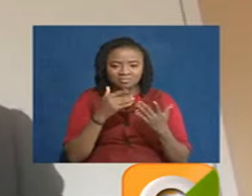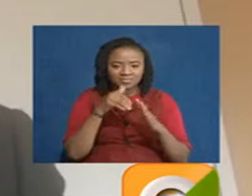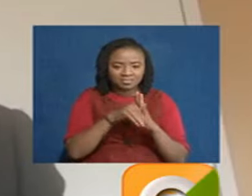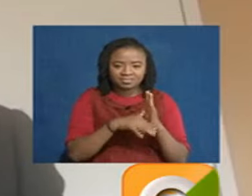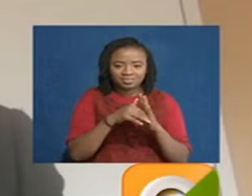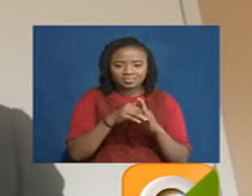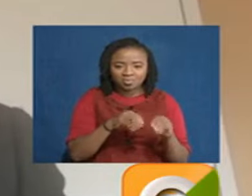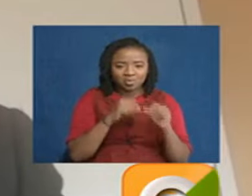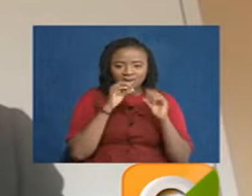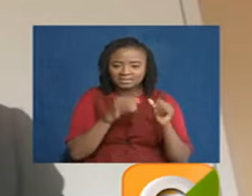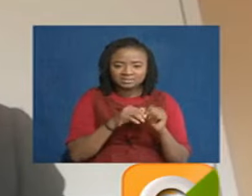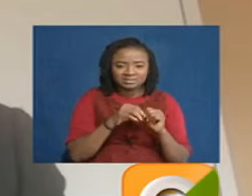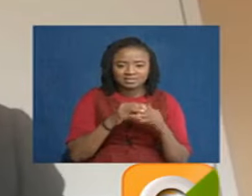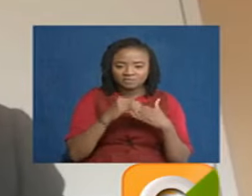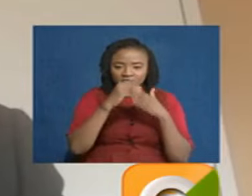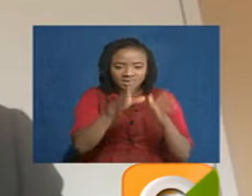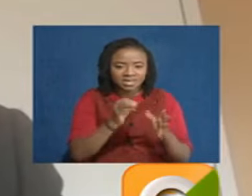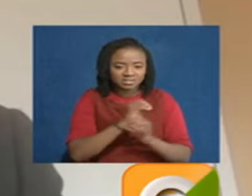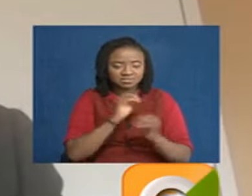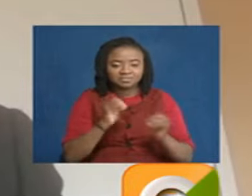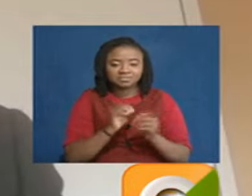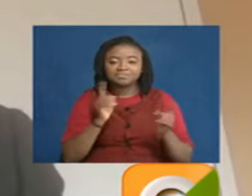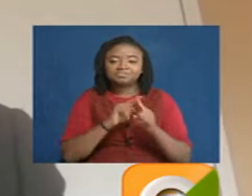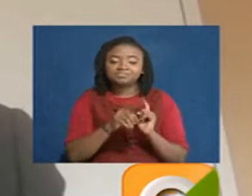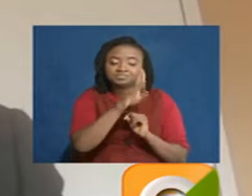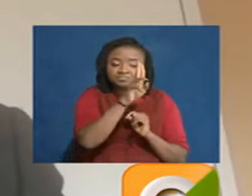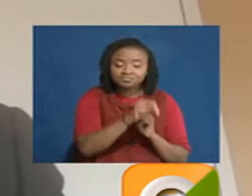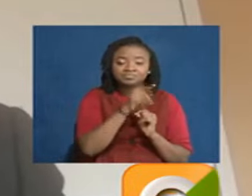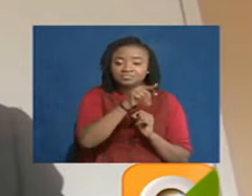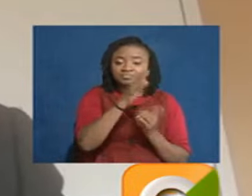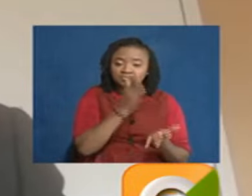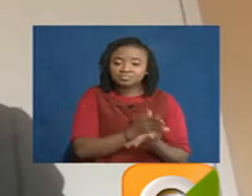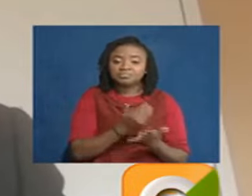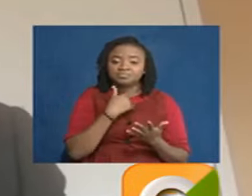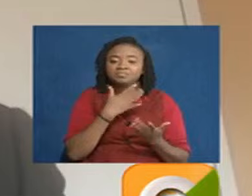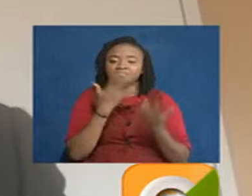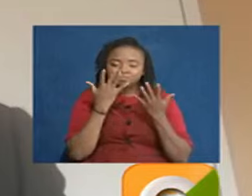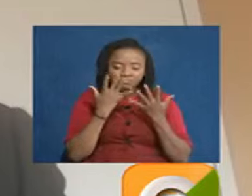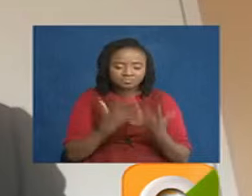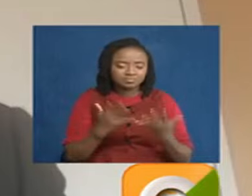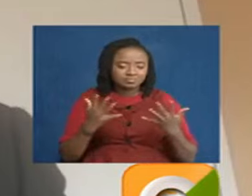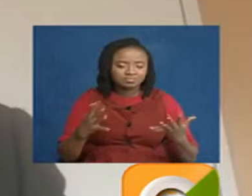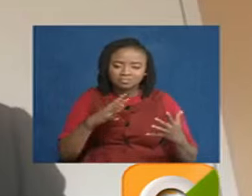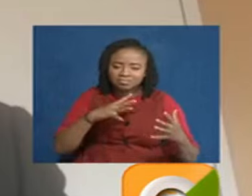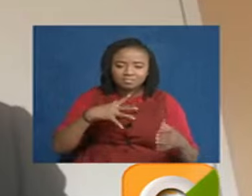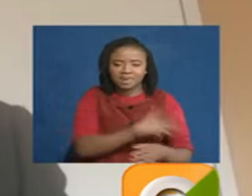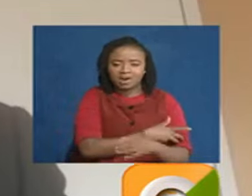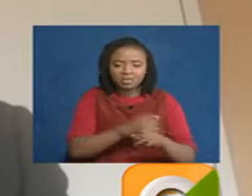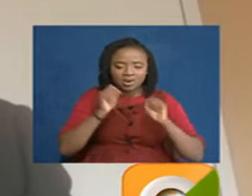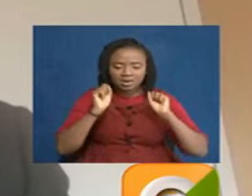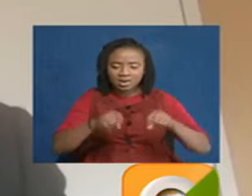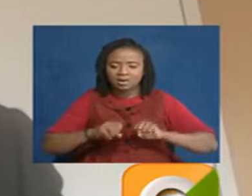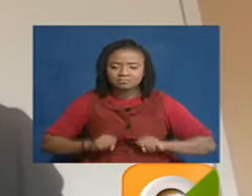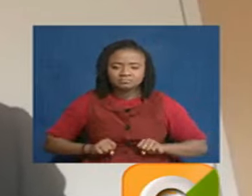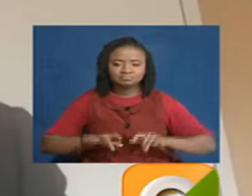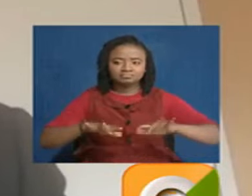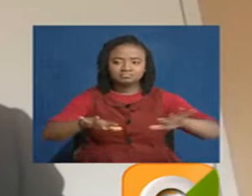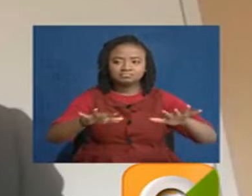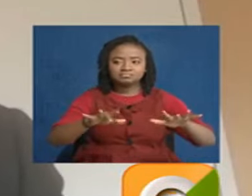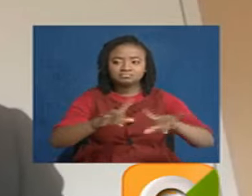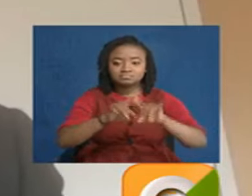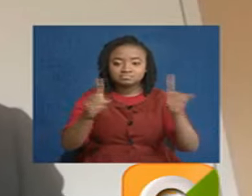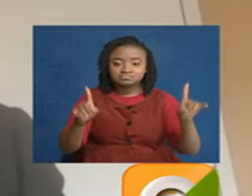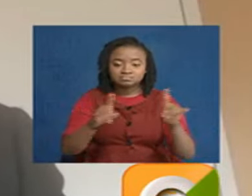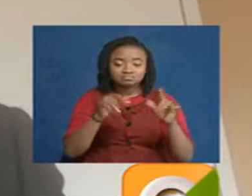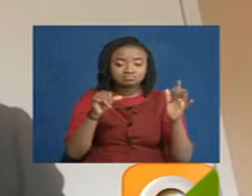question of reforms. The UN, with the instruments it has now, can do a more than adequate job. The problem of the UN